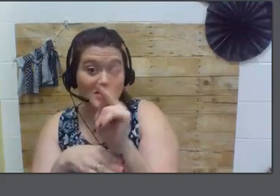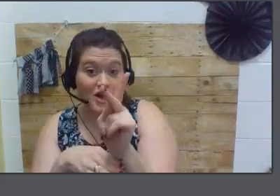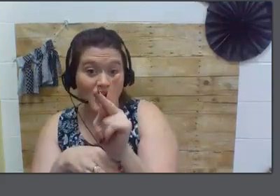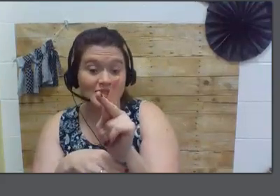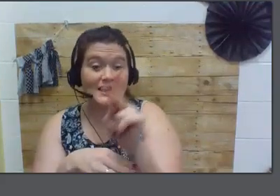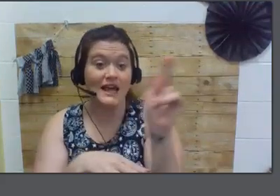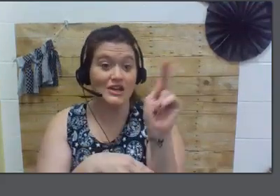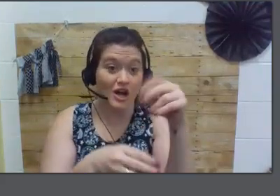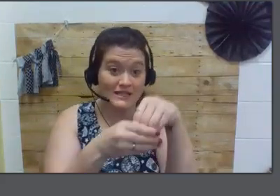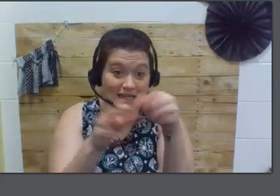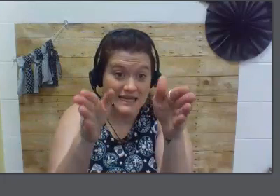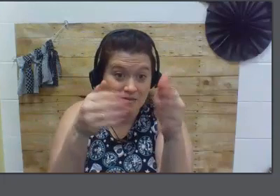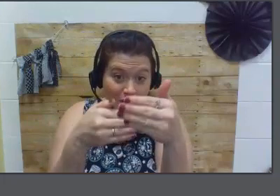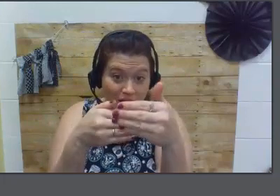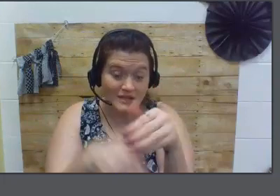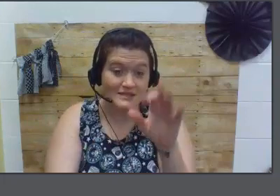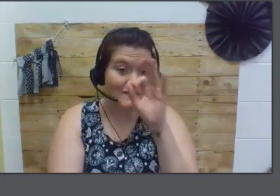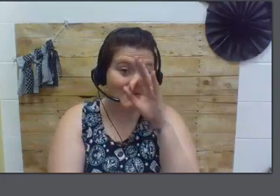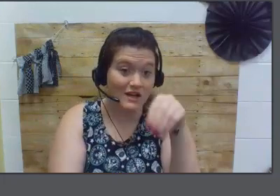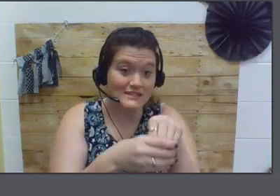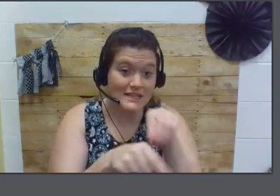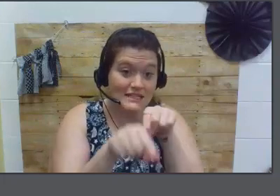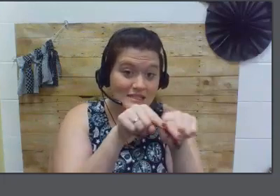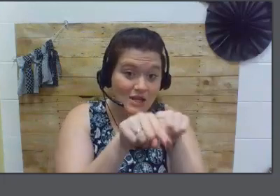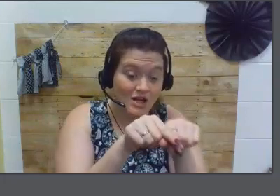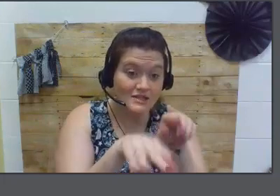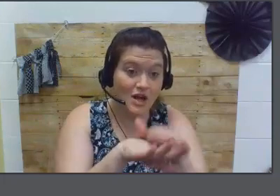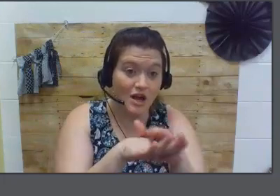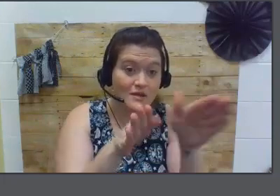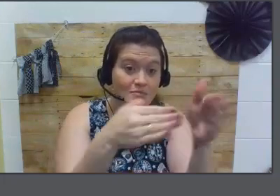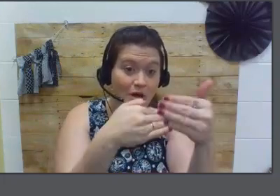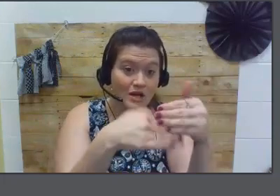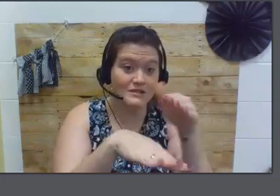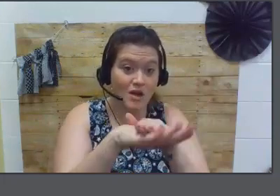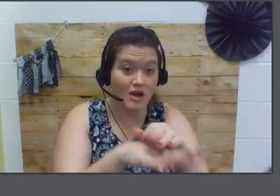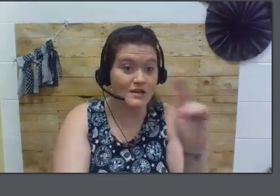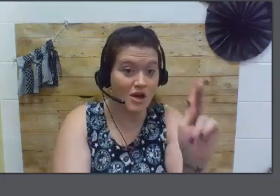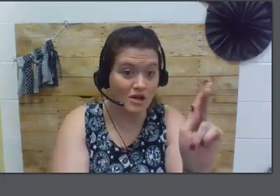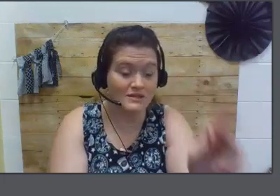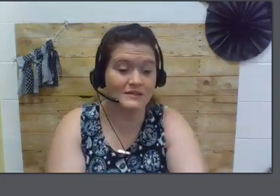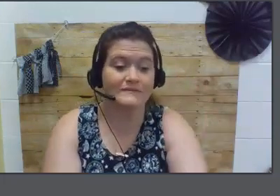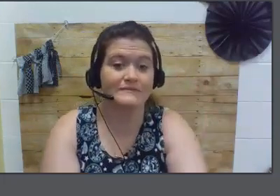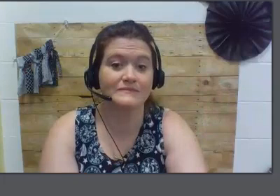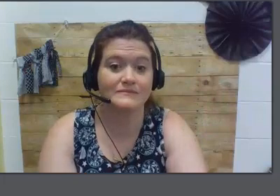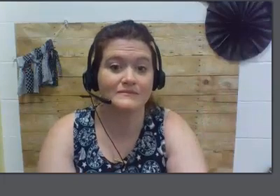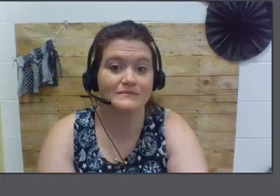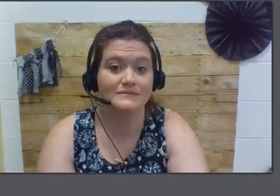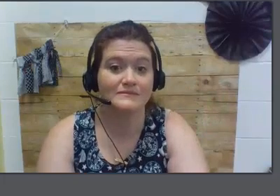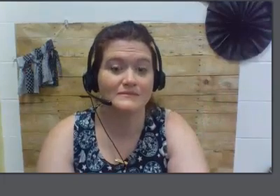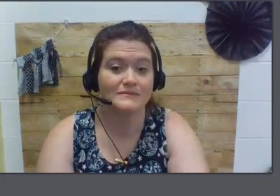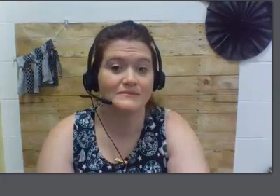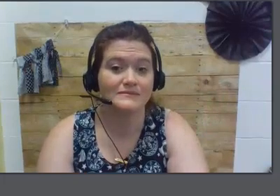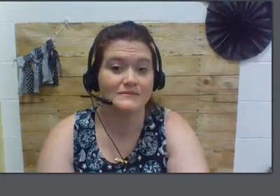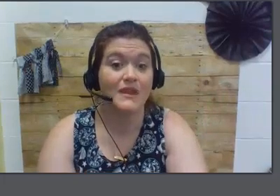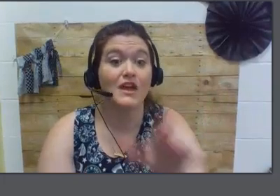Socks on knocks and knocks in box, fox in socks on box on knocks.